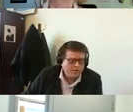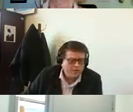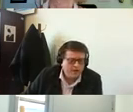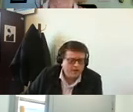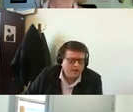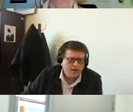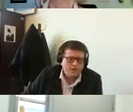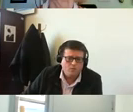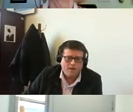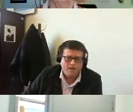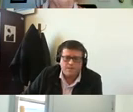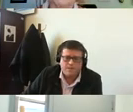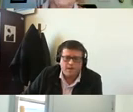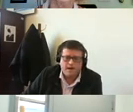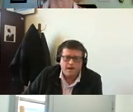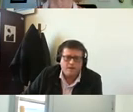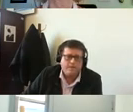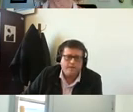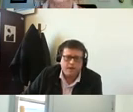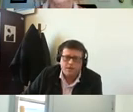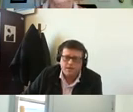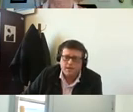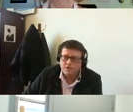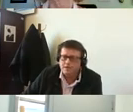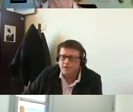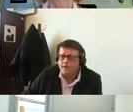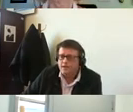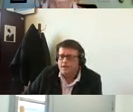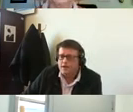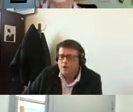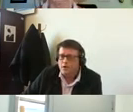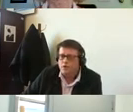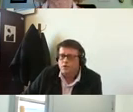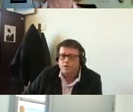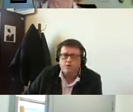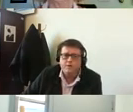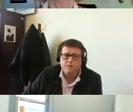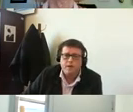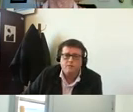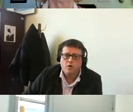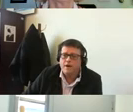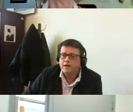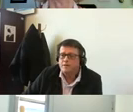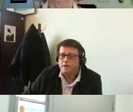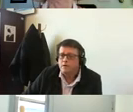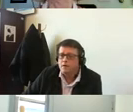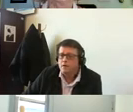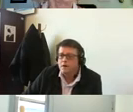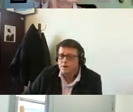always appreciate hearing what's helpful and not helpful about these sessions and what we can do to improve them and make them more